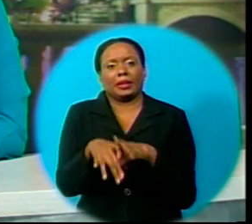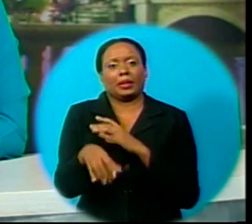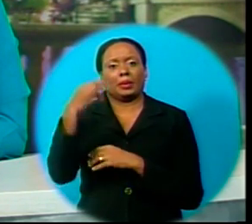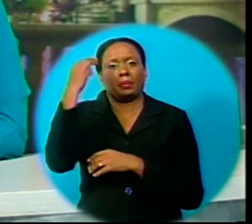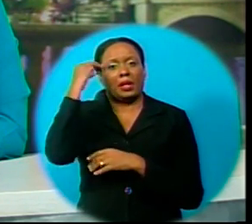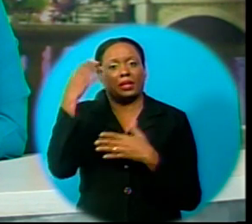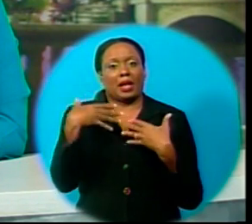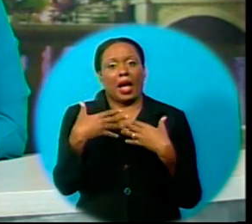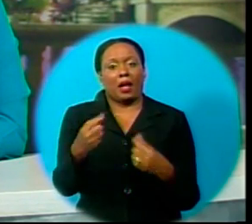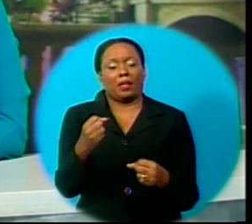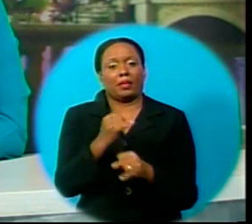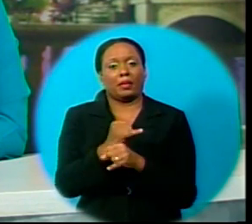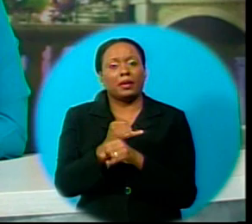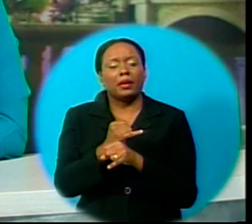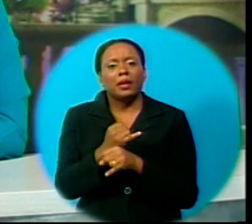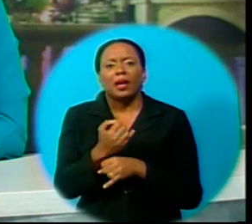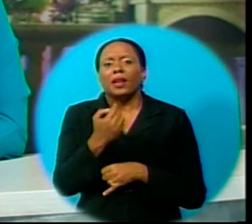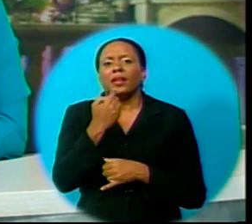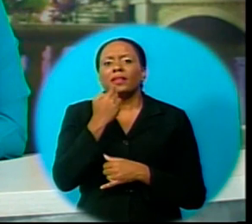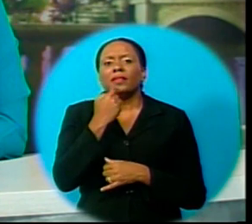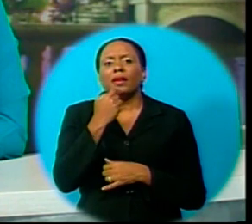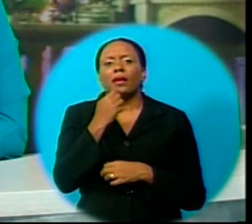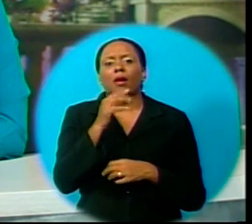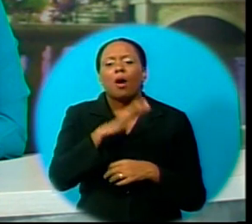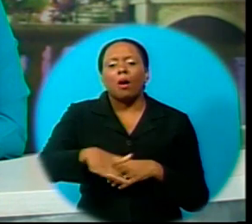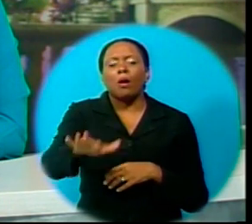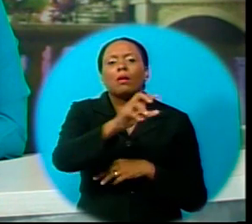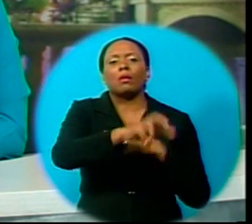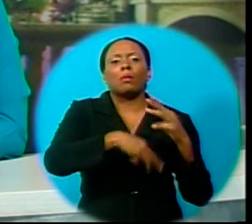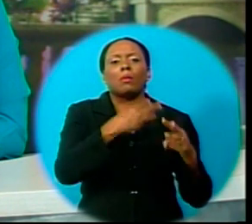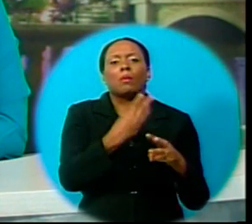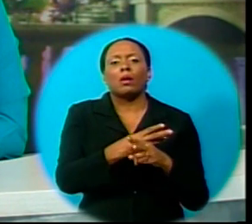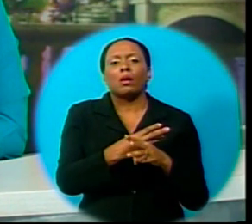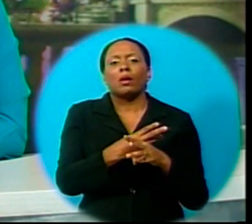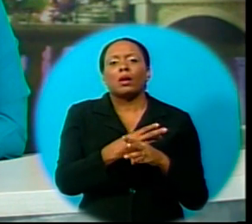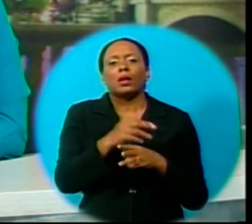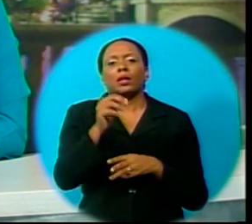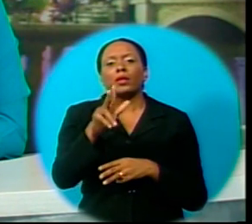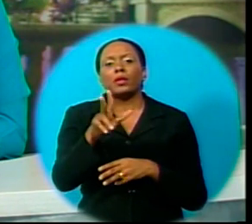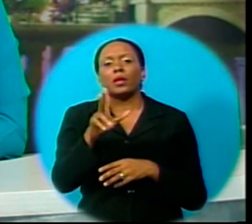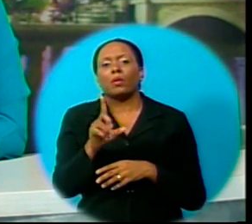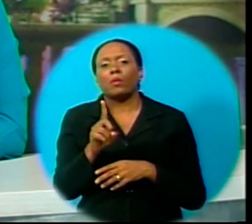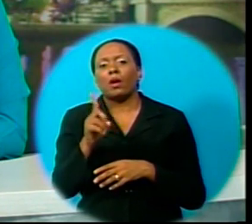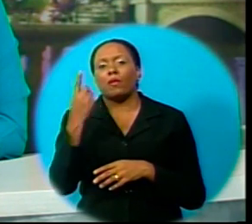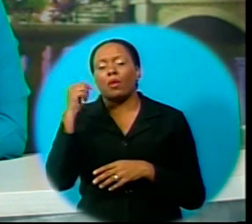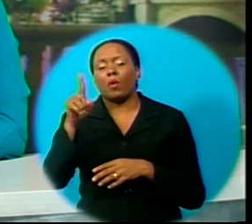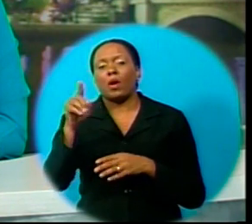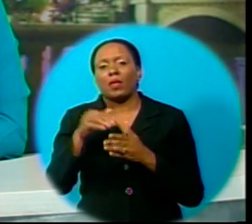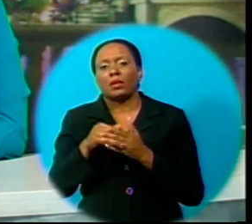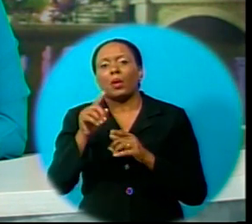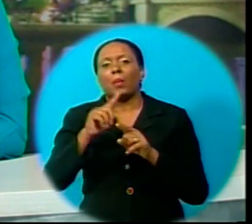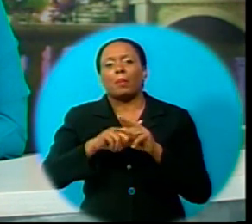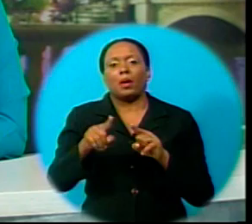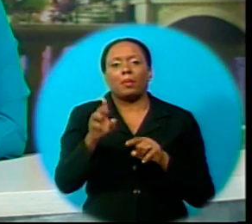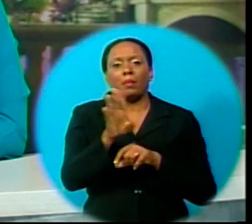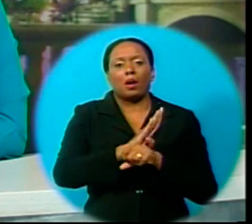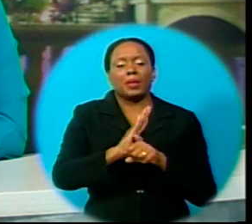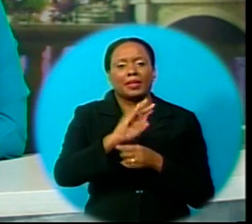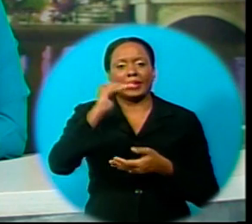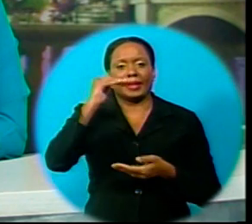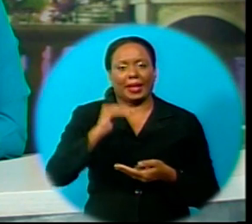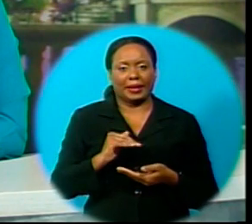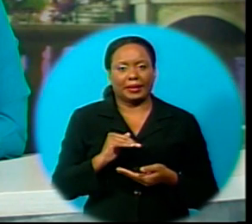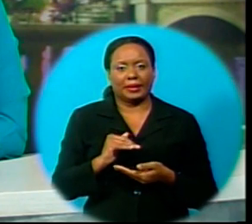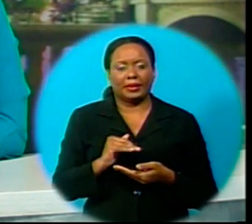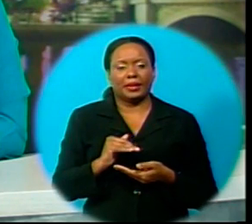the average for the world is 31 per 100,000, but in Barbados it is 189 per